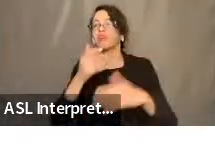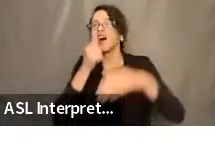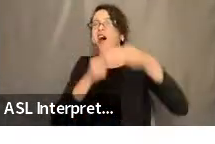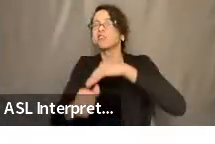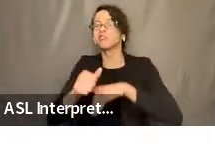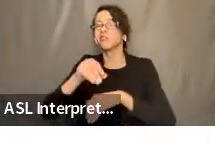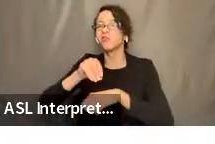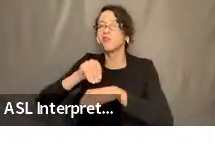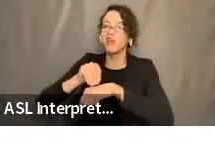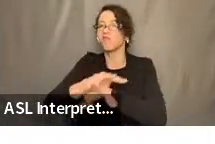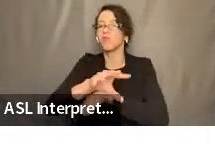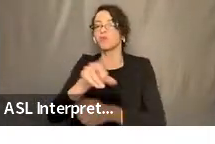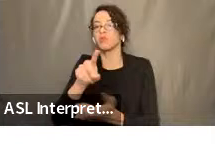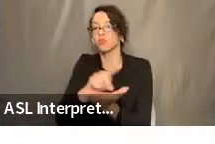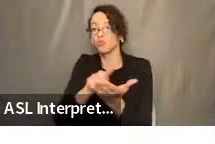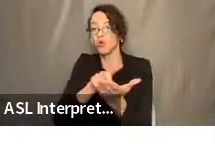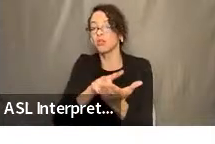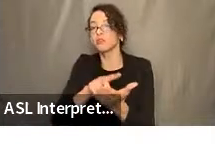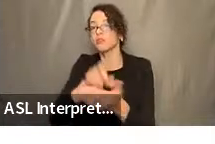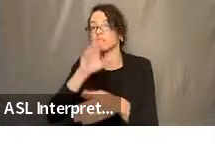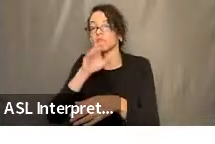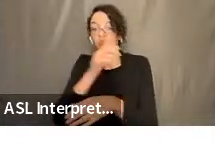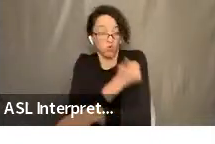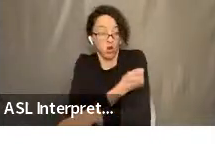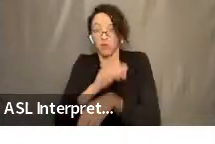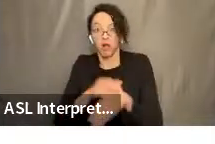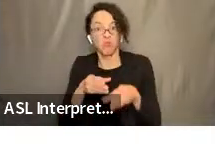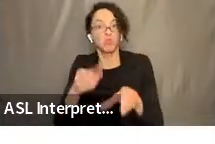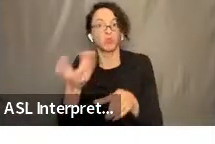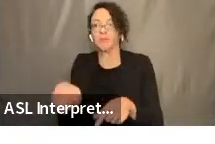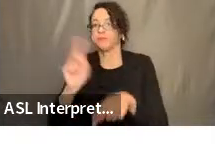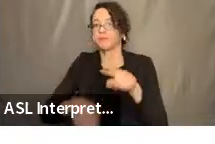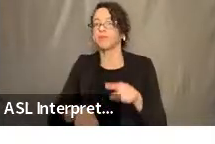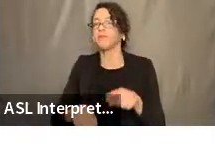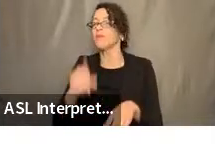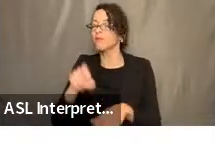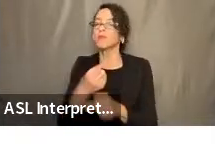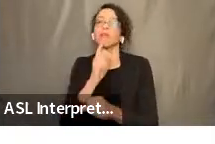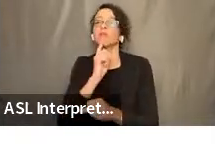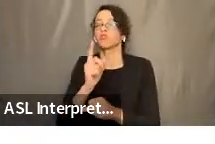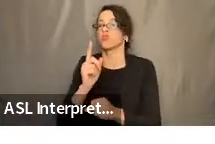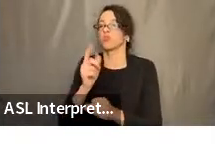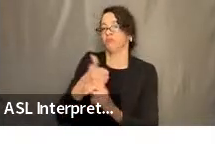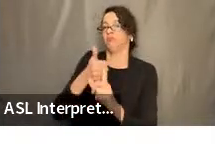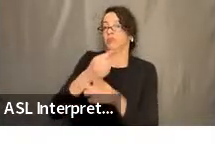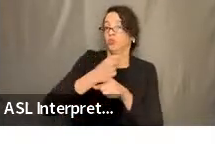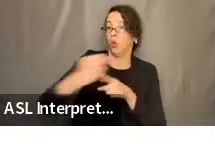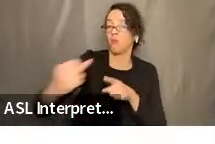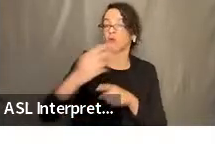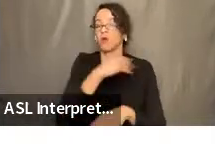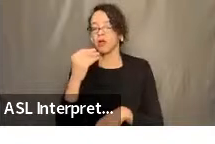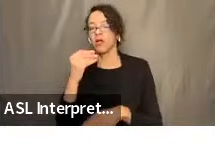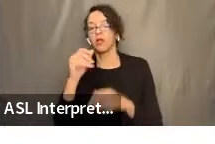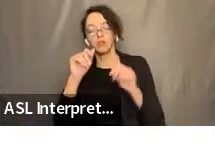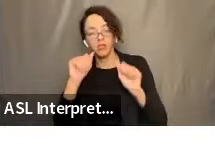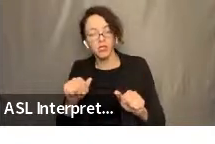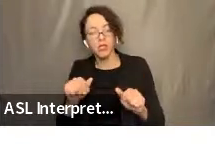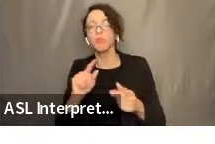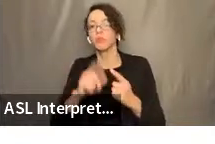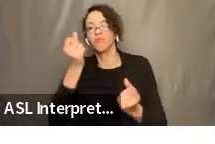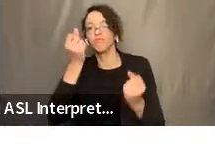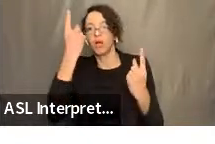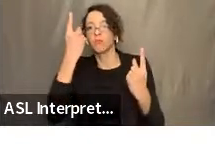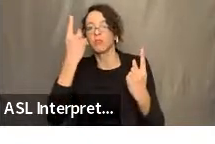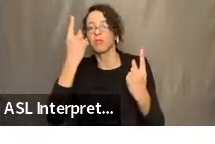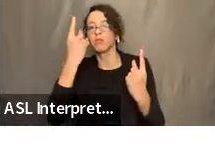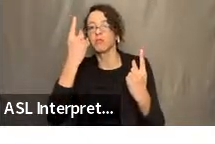have to have them sober up and be competent, or you are liable while they're under the influence and their